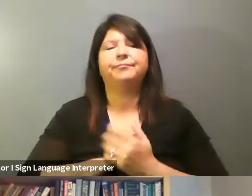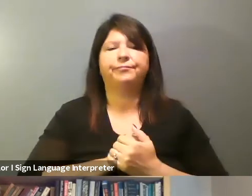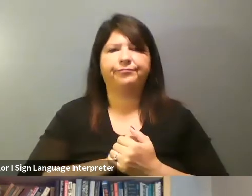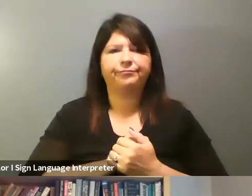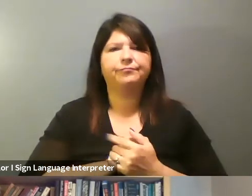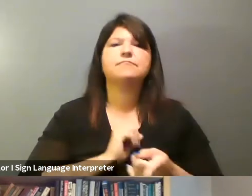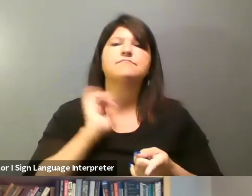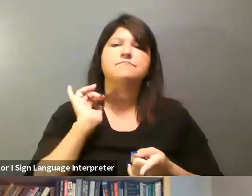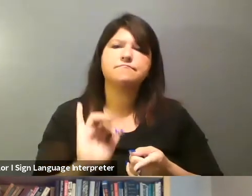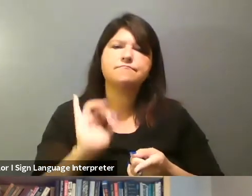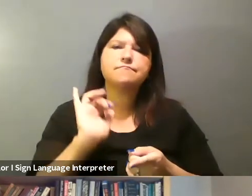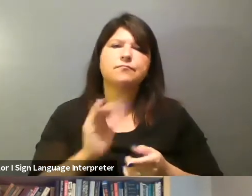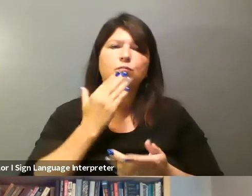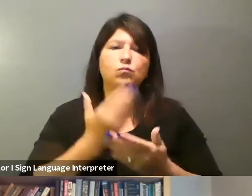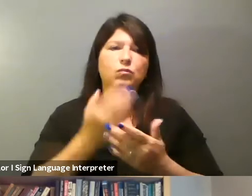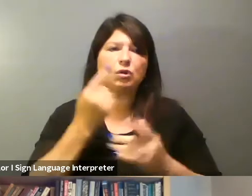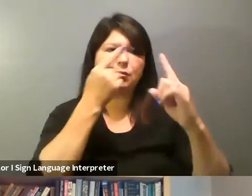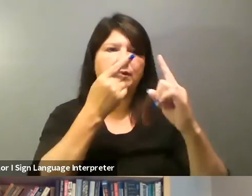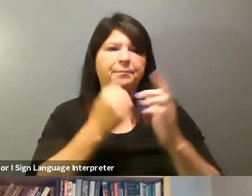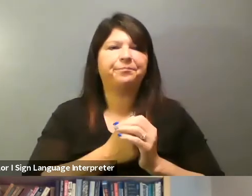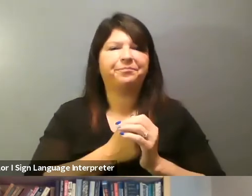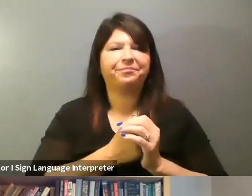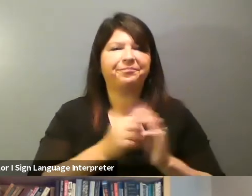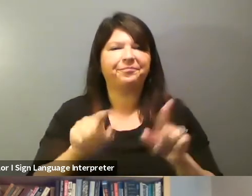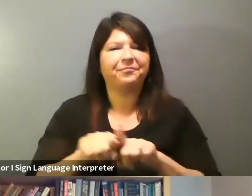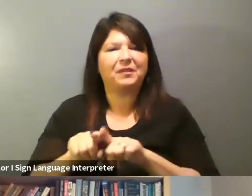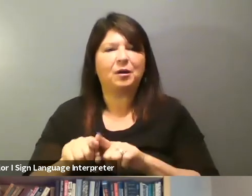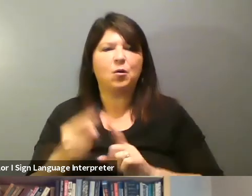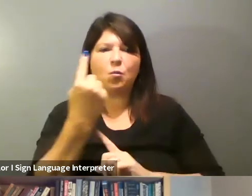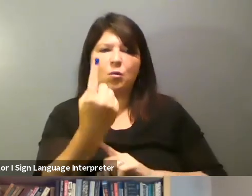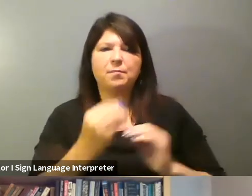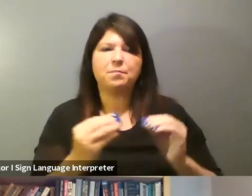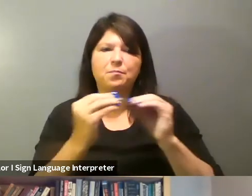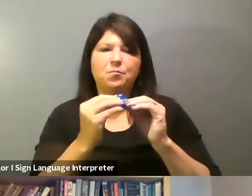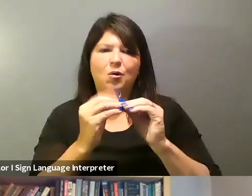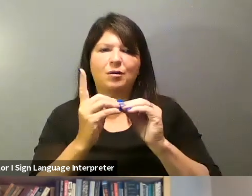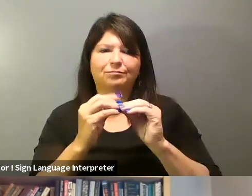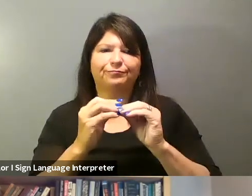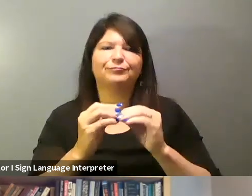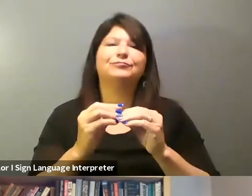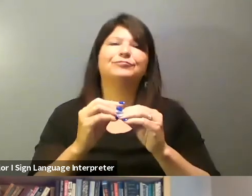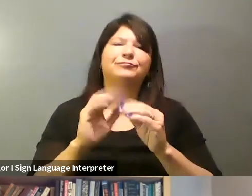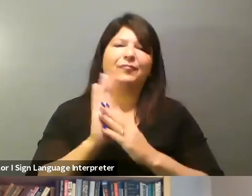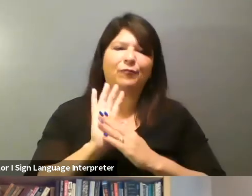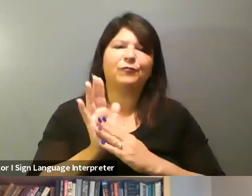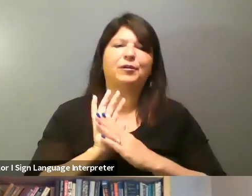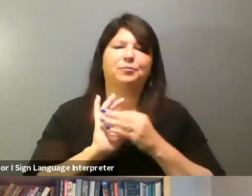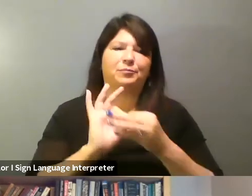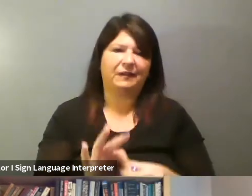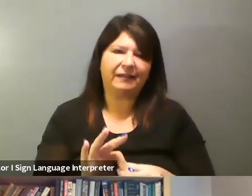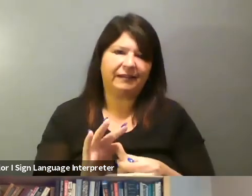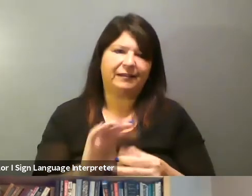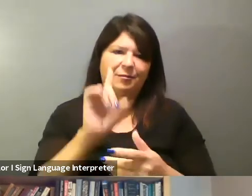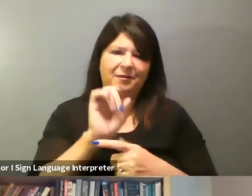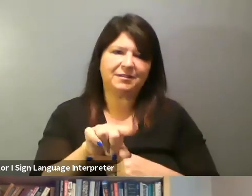very good point. And just one more film-related question for filmmakers is, I noticed you served